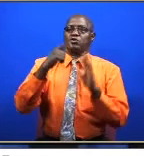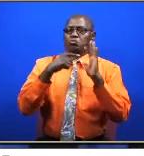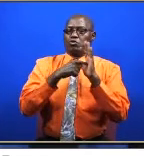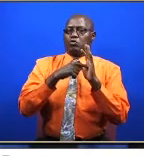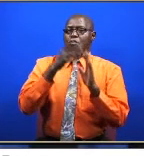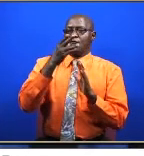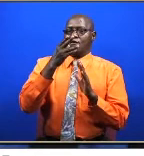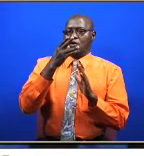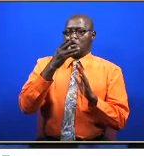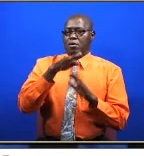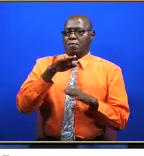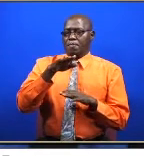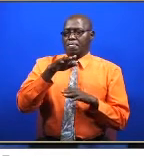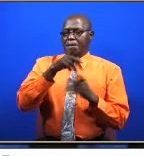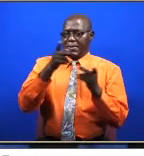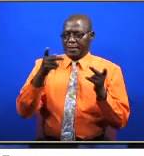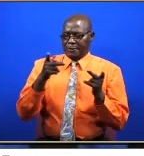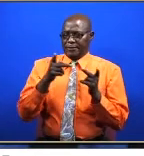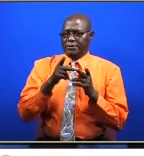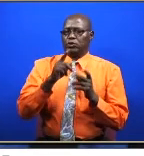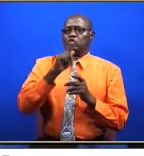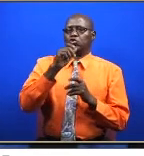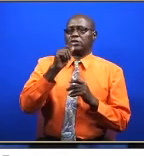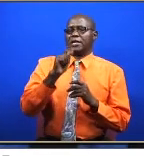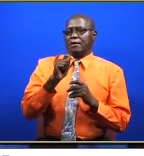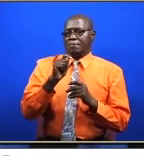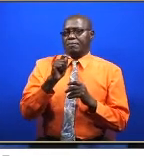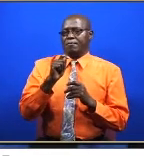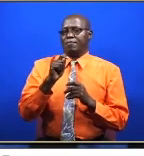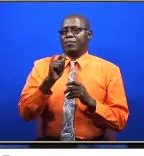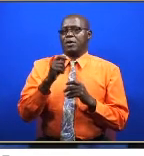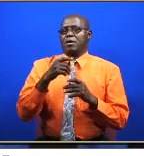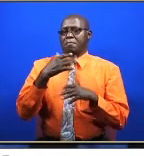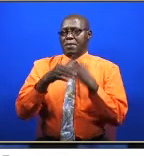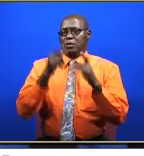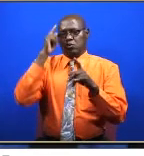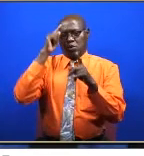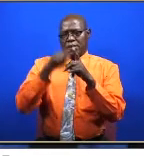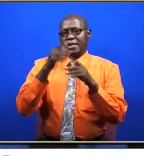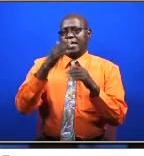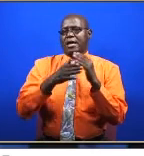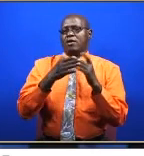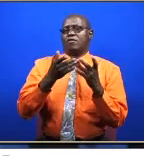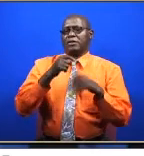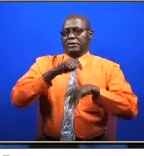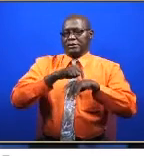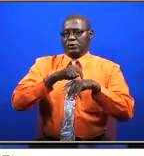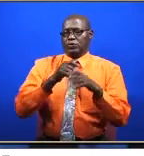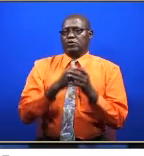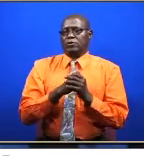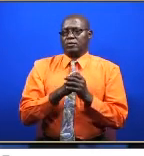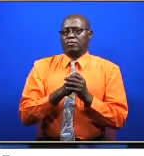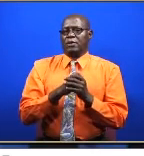placed Tottenham, who they still have to play towards the end of the season, ahead of another crucial match